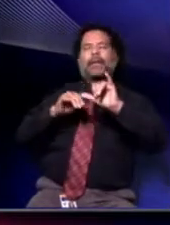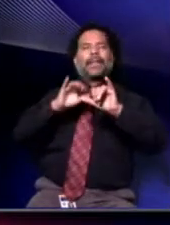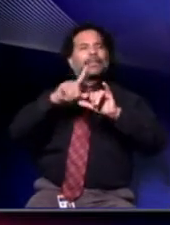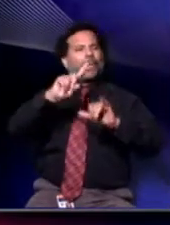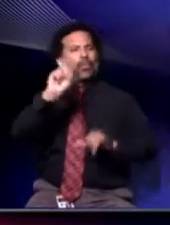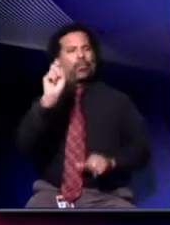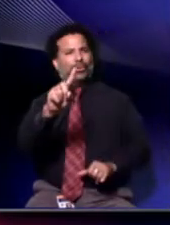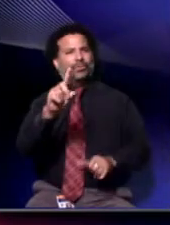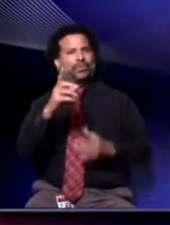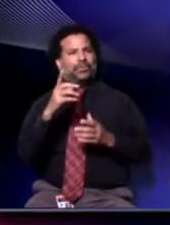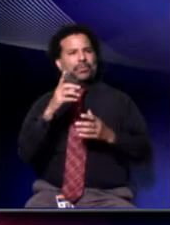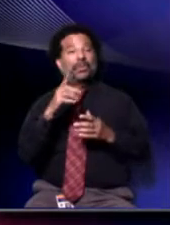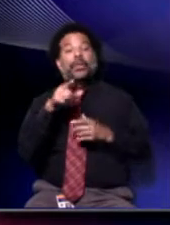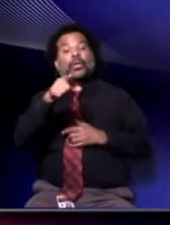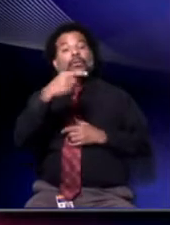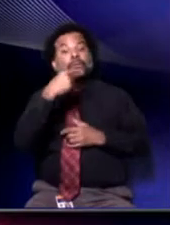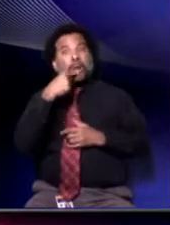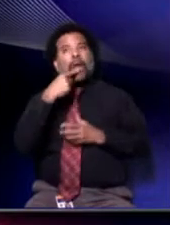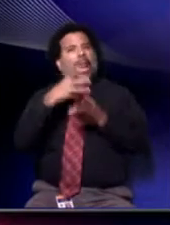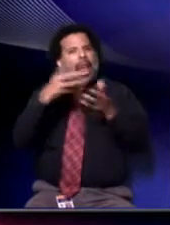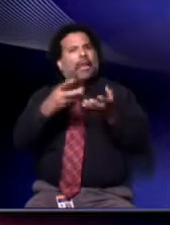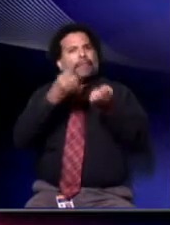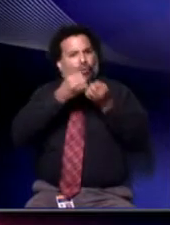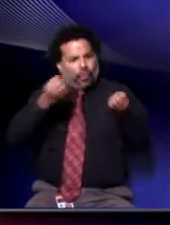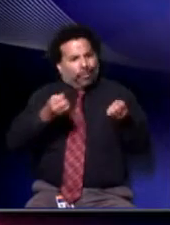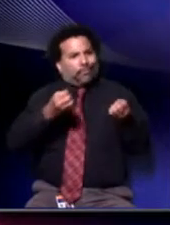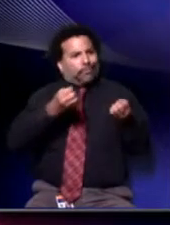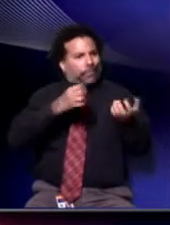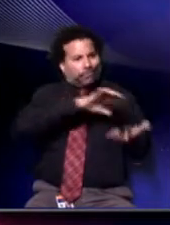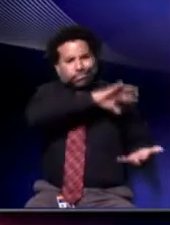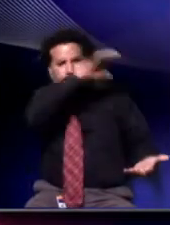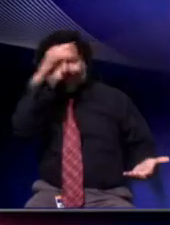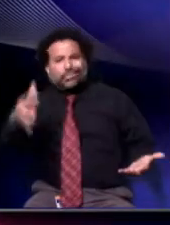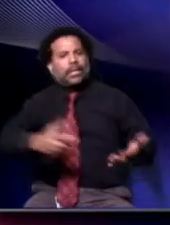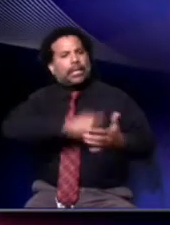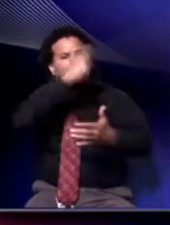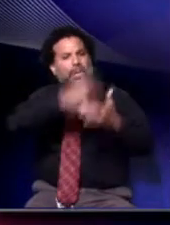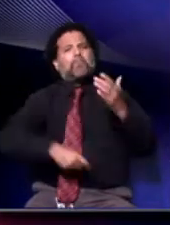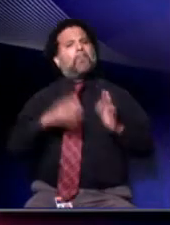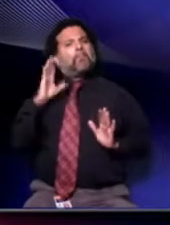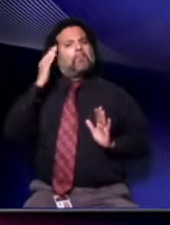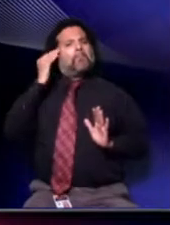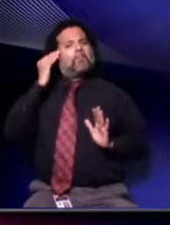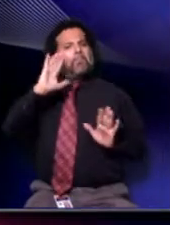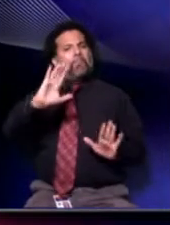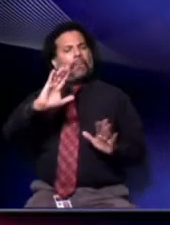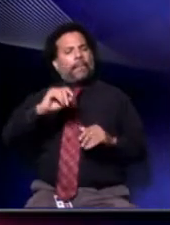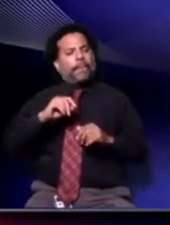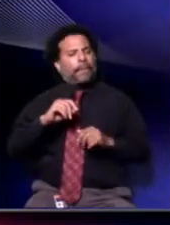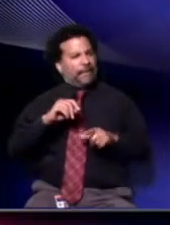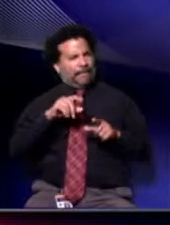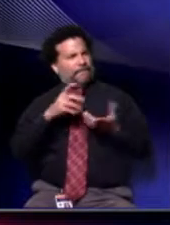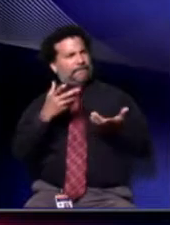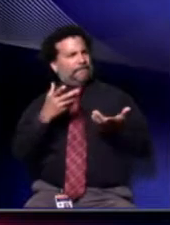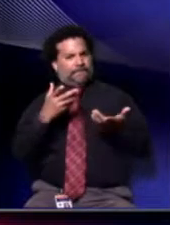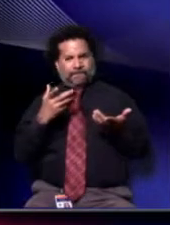my question. Is if we're saying that there's a lot of equipment, which there is, and I know that it's very expensive, how are